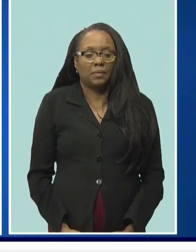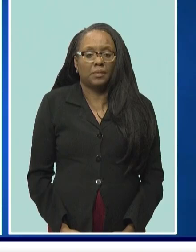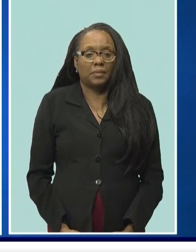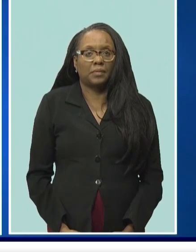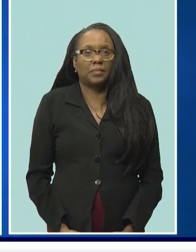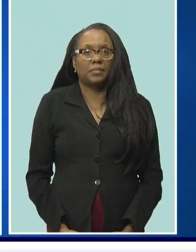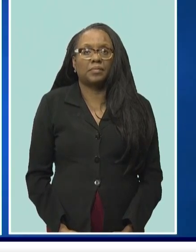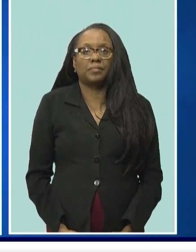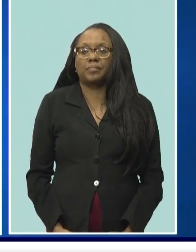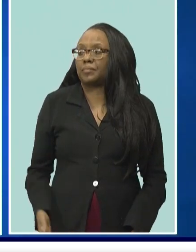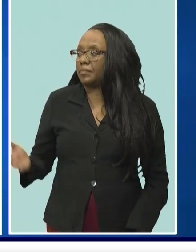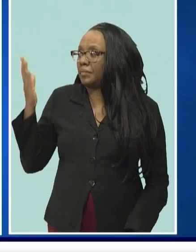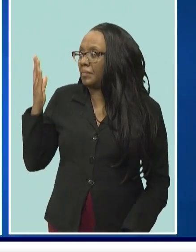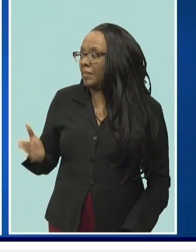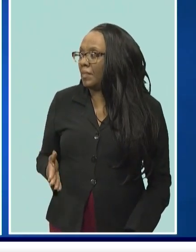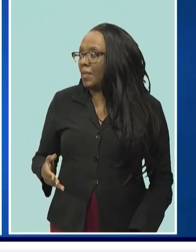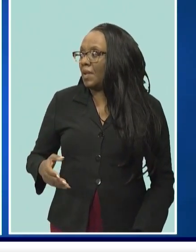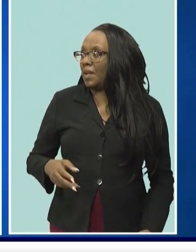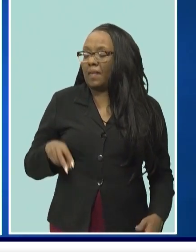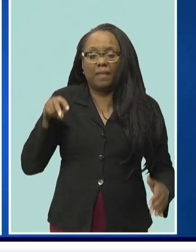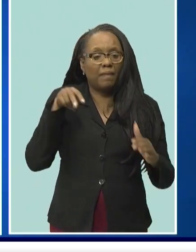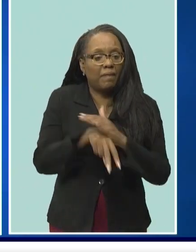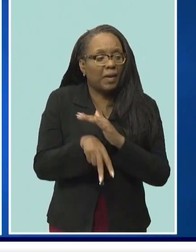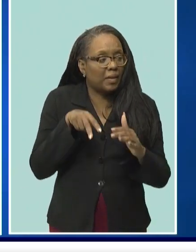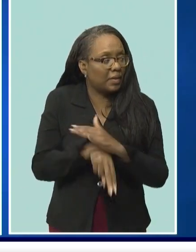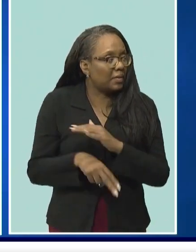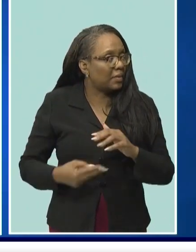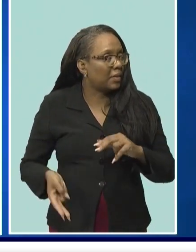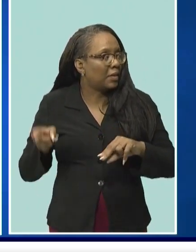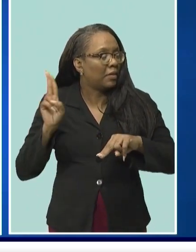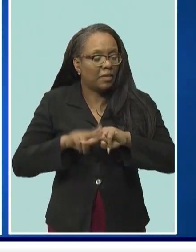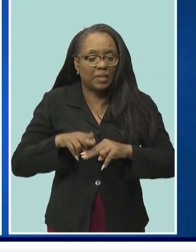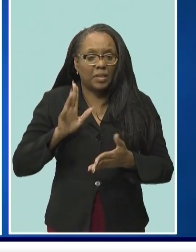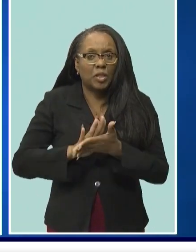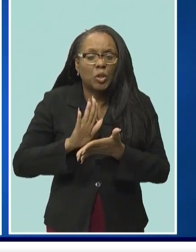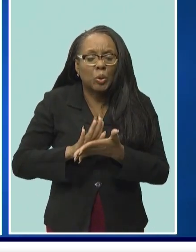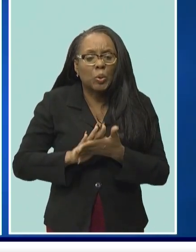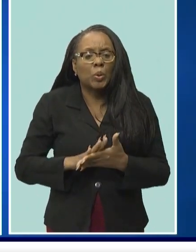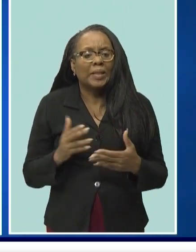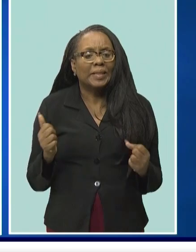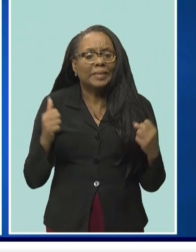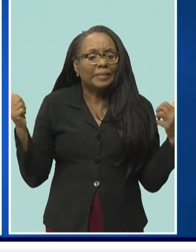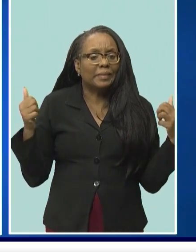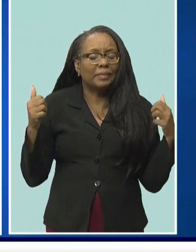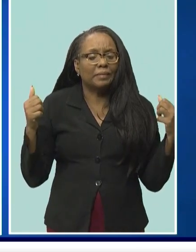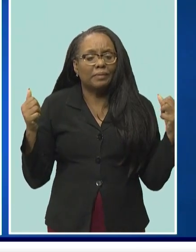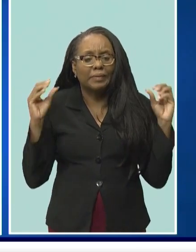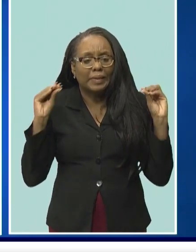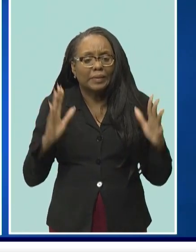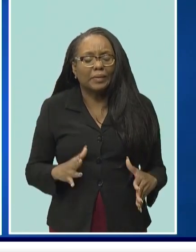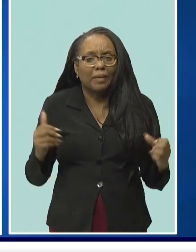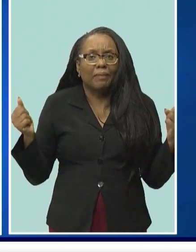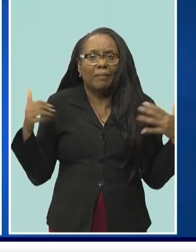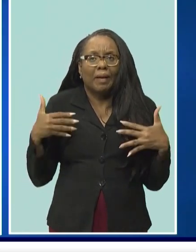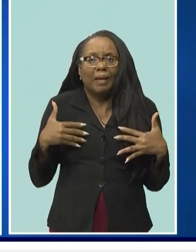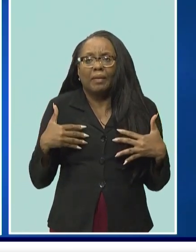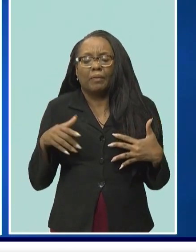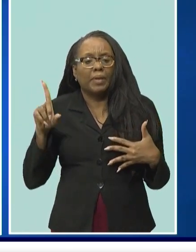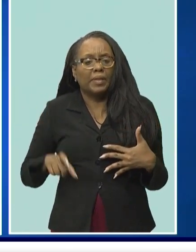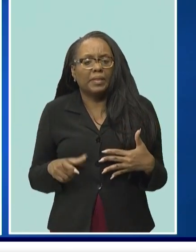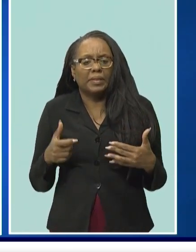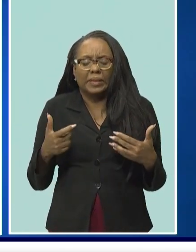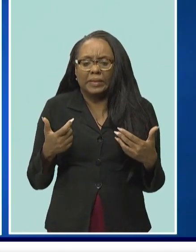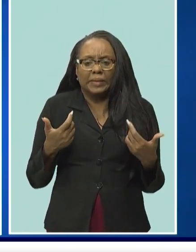Violence is increasing in our schools, and teachers are fearful It is time for action to address this serious